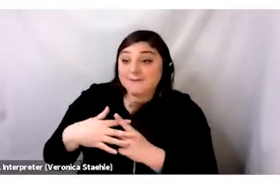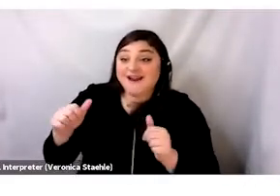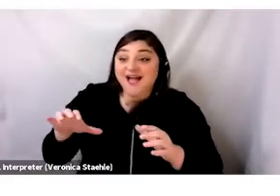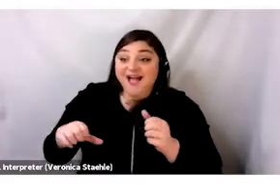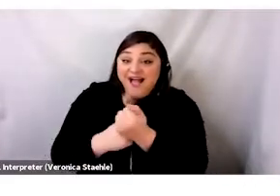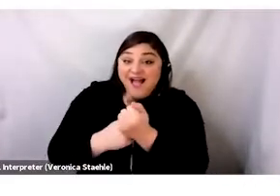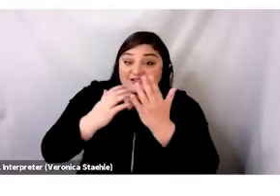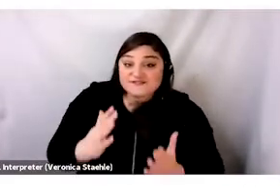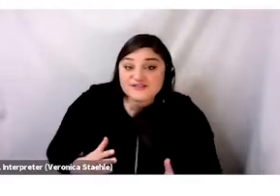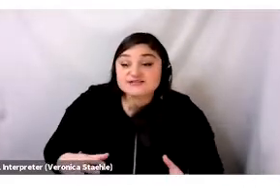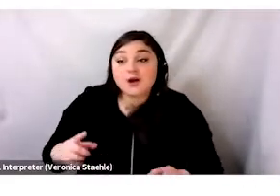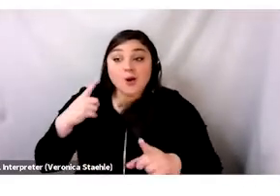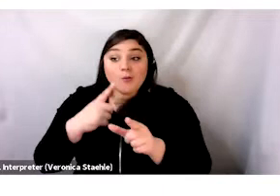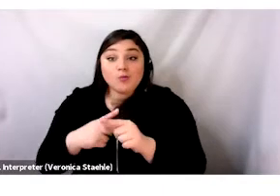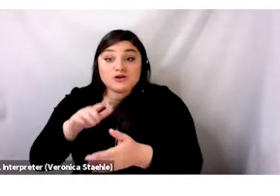ecologist.